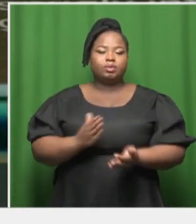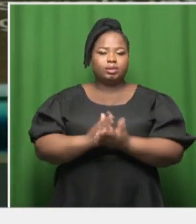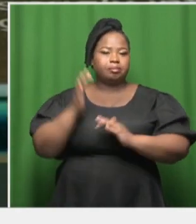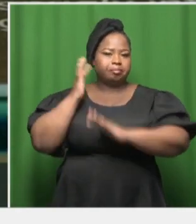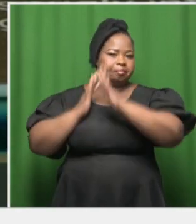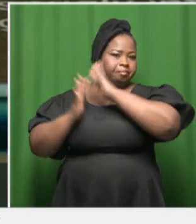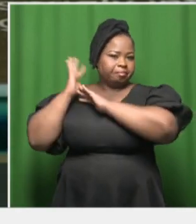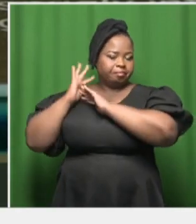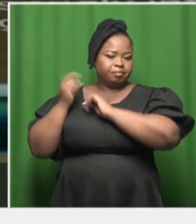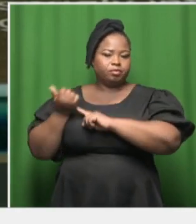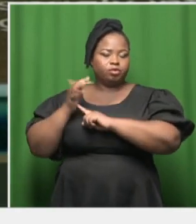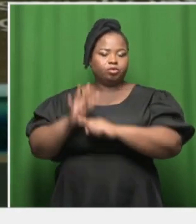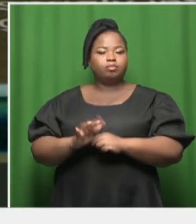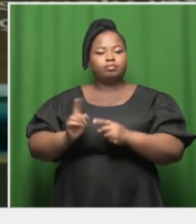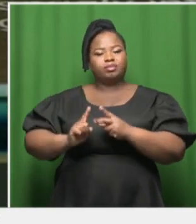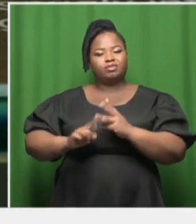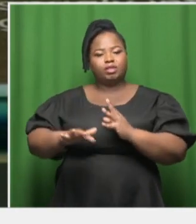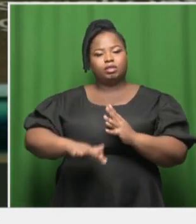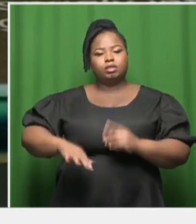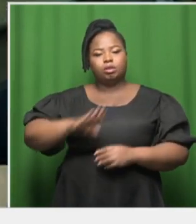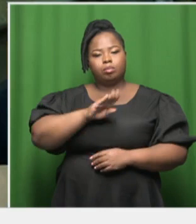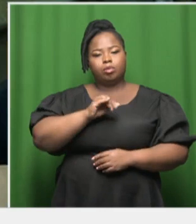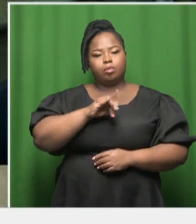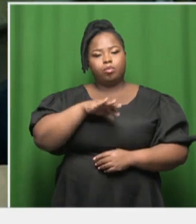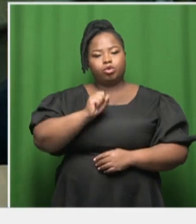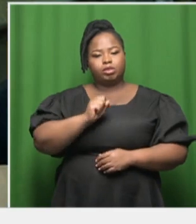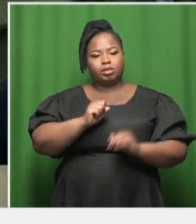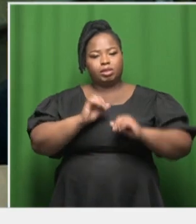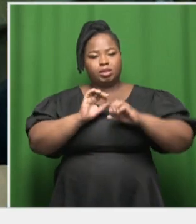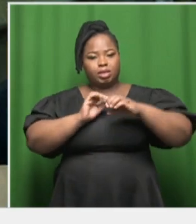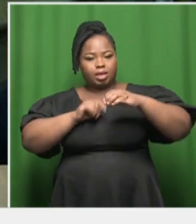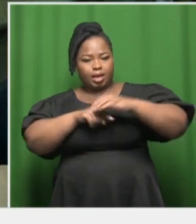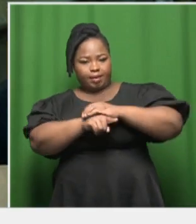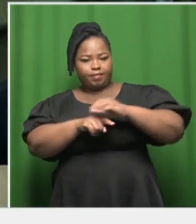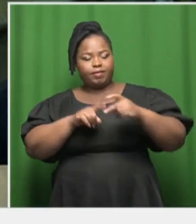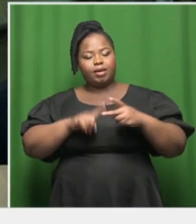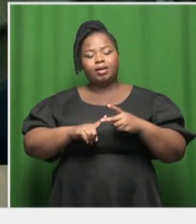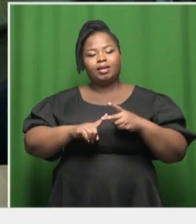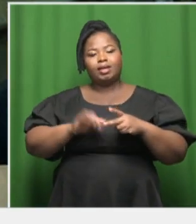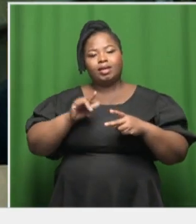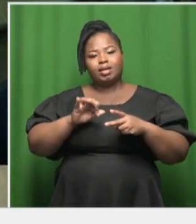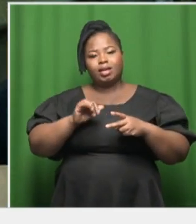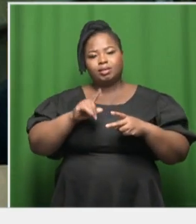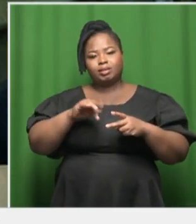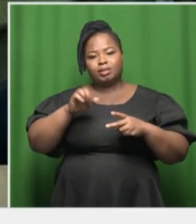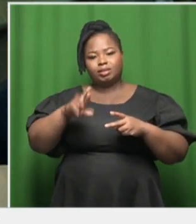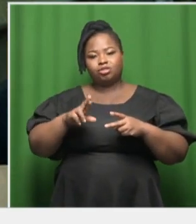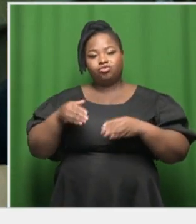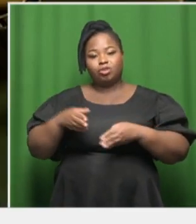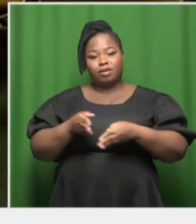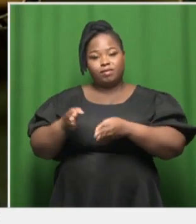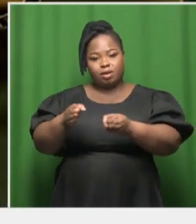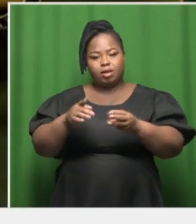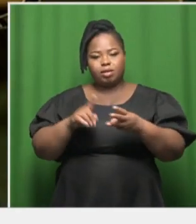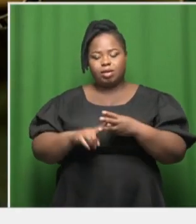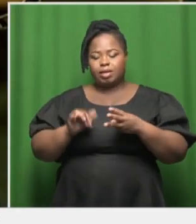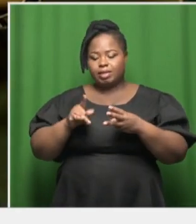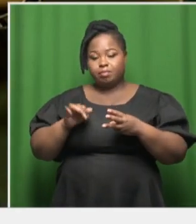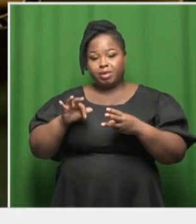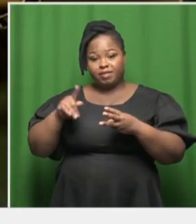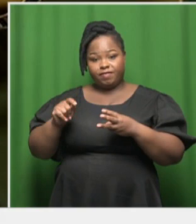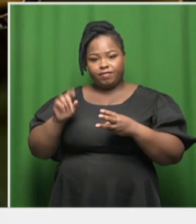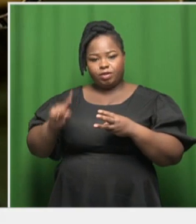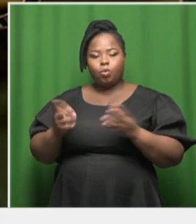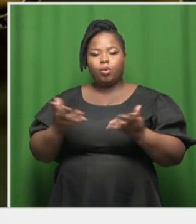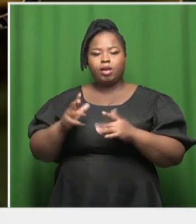heritage-rich finds from sites including the Blombos Cave, Klassies River and Klipdrift shelter sites in the Southern Cape are on display